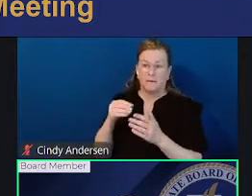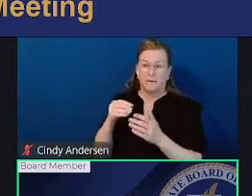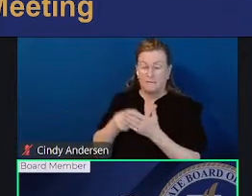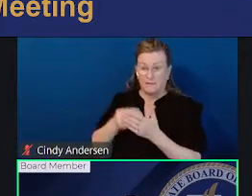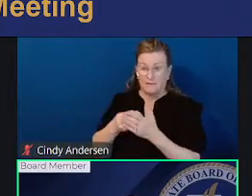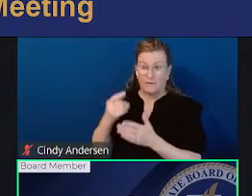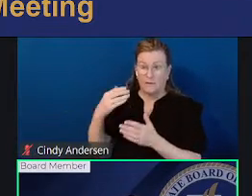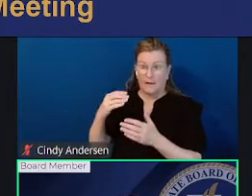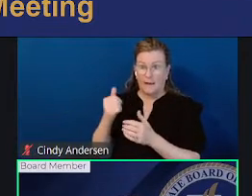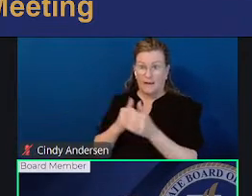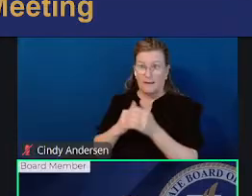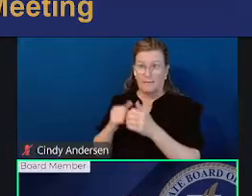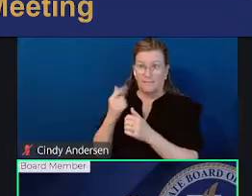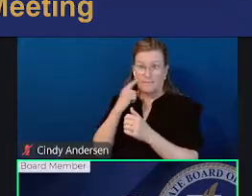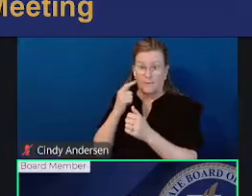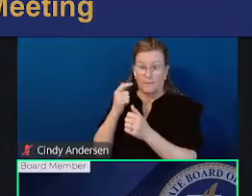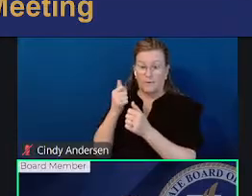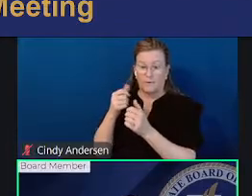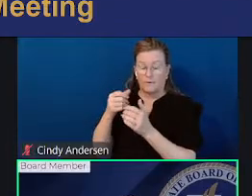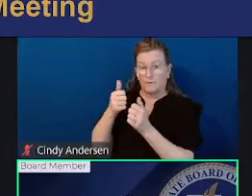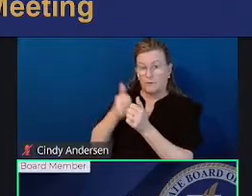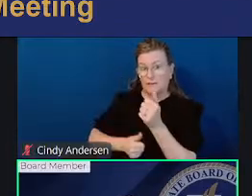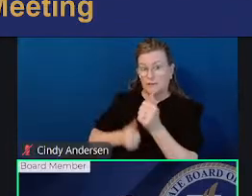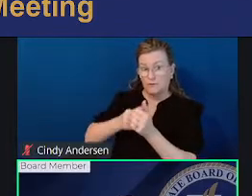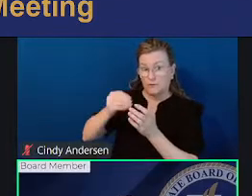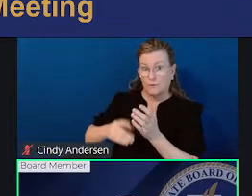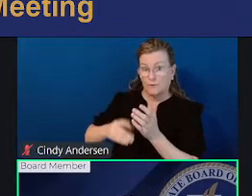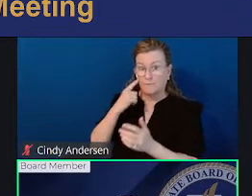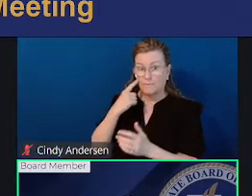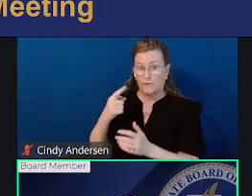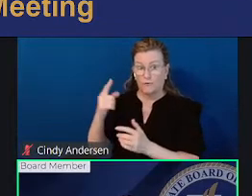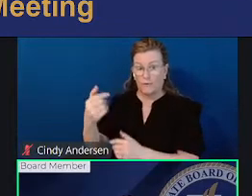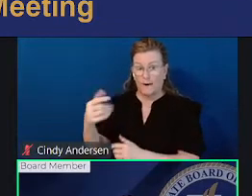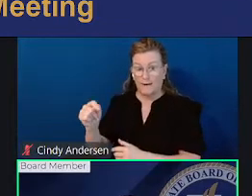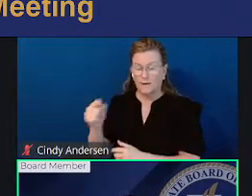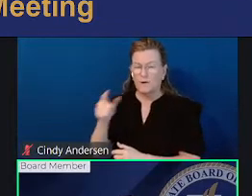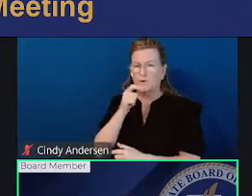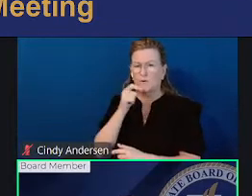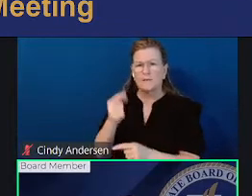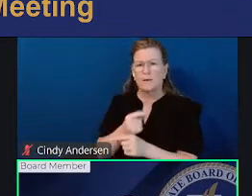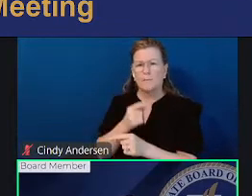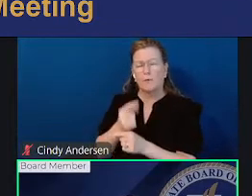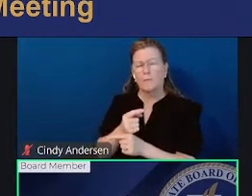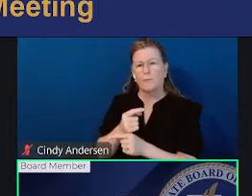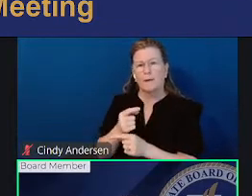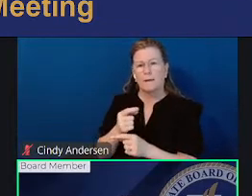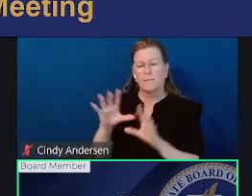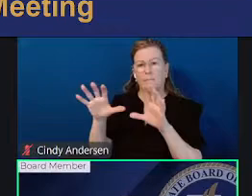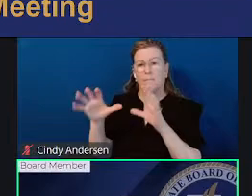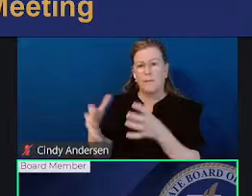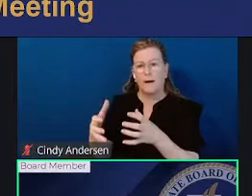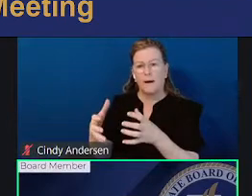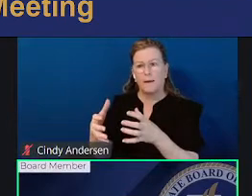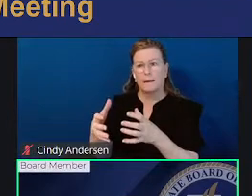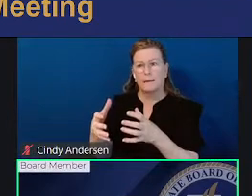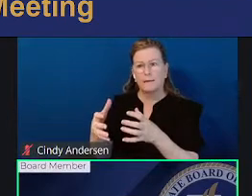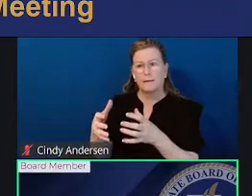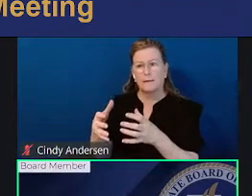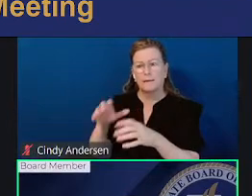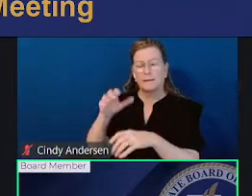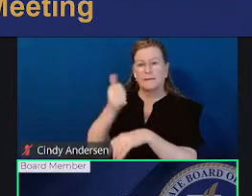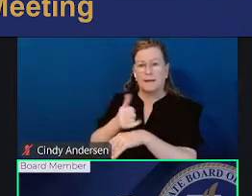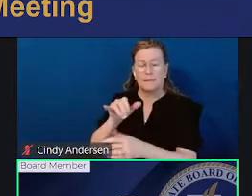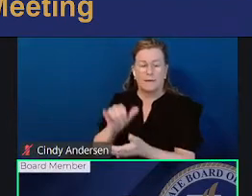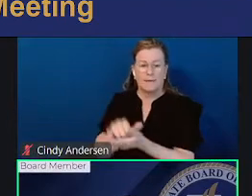grants. I'm wondering if who would be the appropriate body establishing